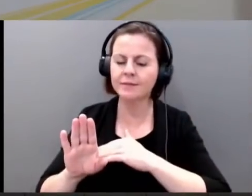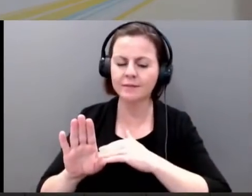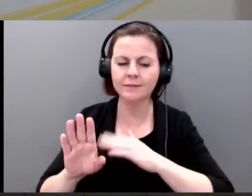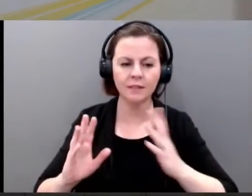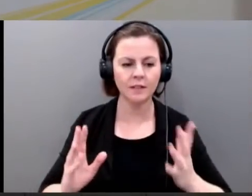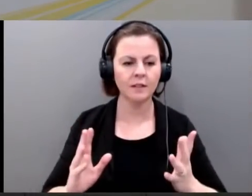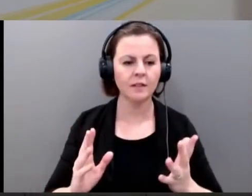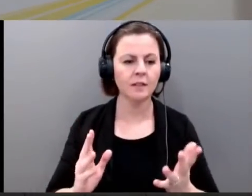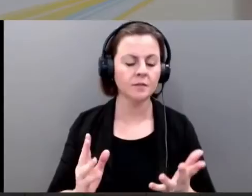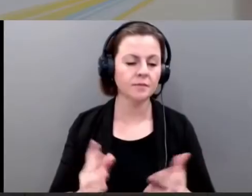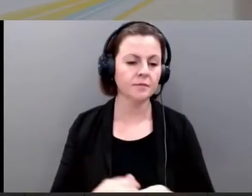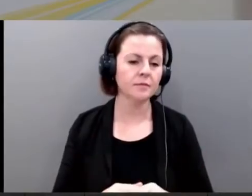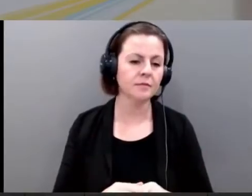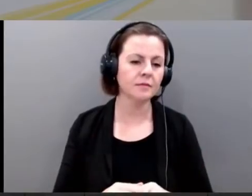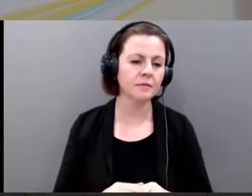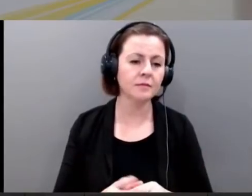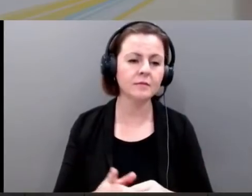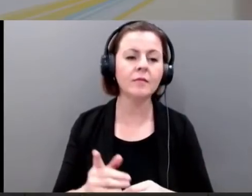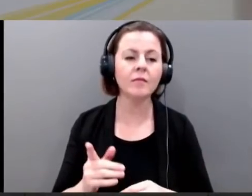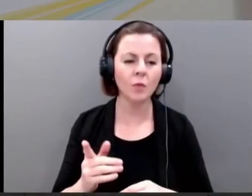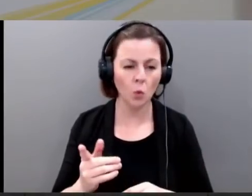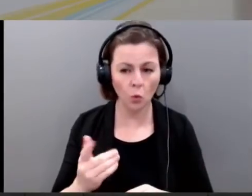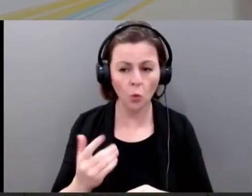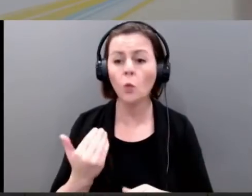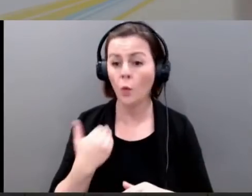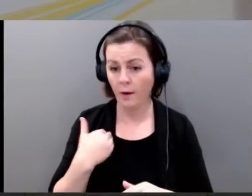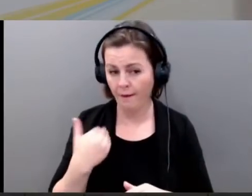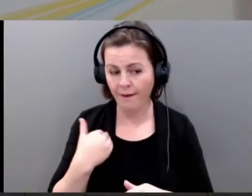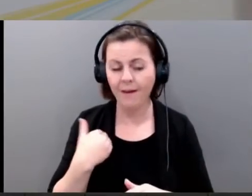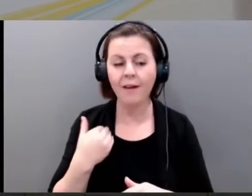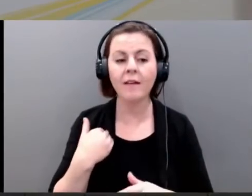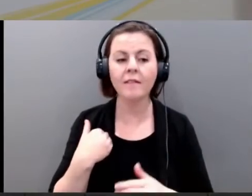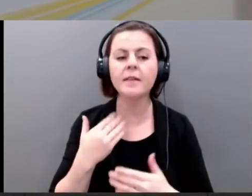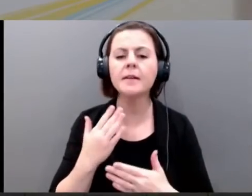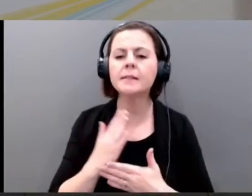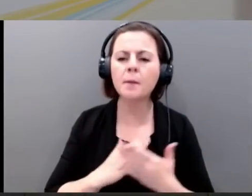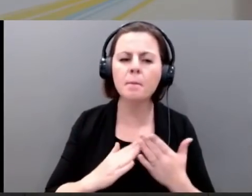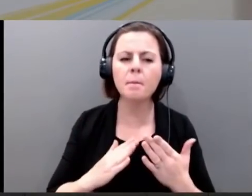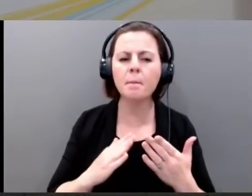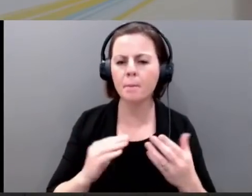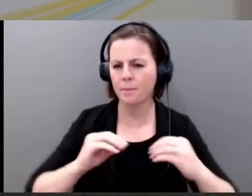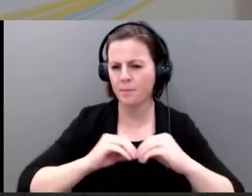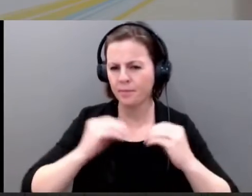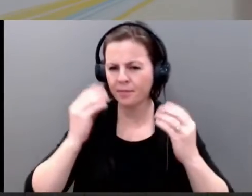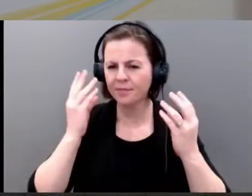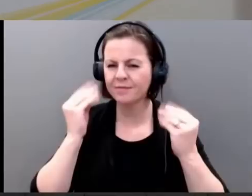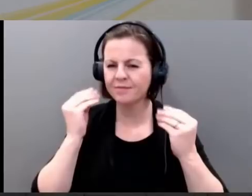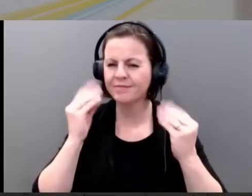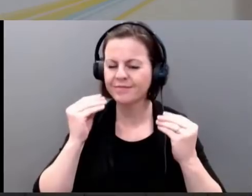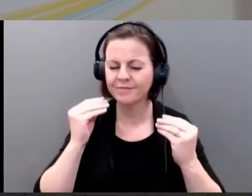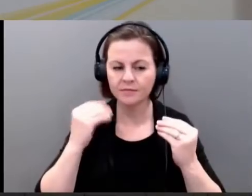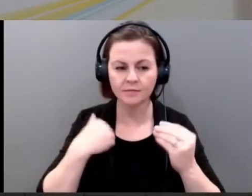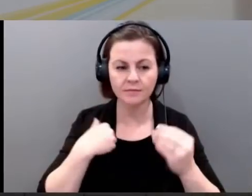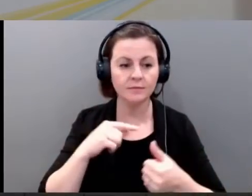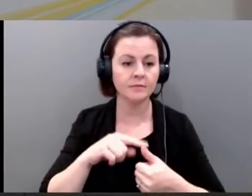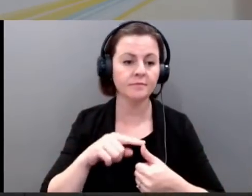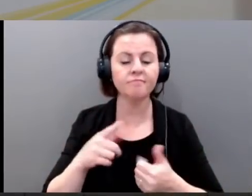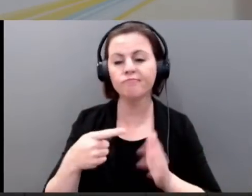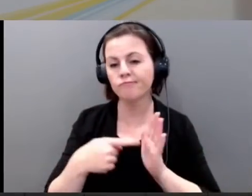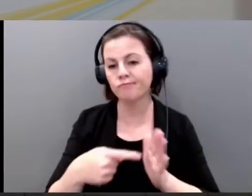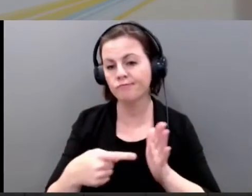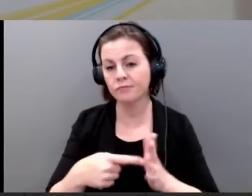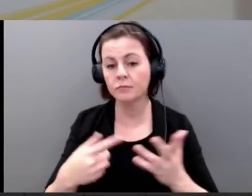some, in terms of outlining a little bit of that detail. So a guideline